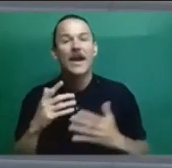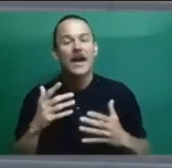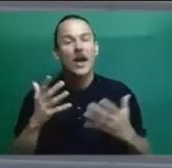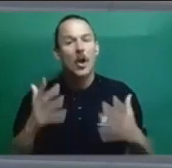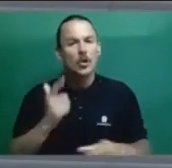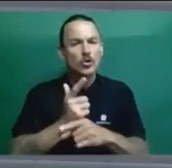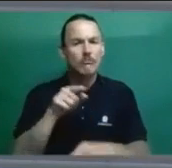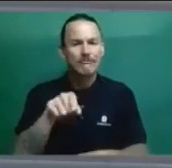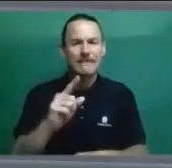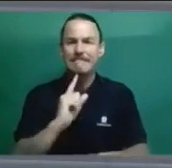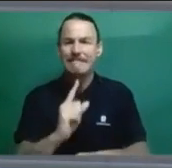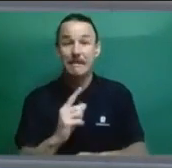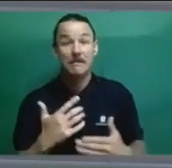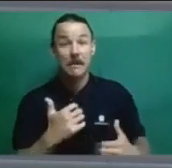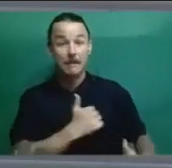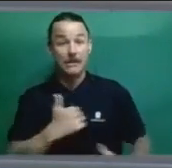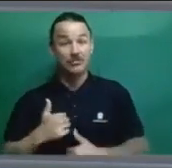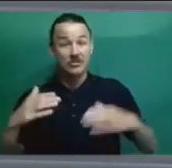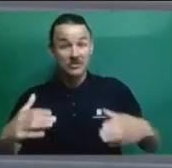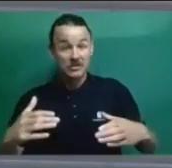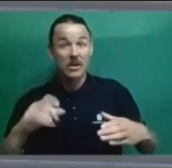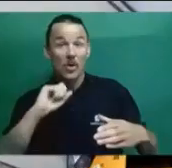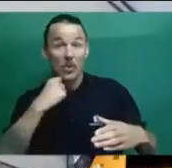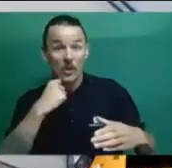how those personnel have actually been used in contact tracing?